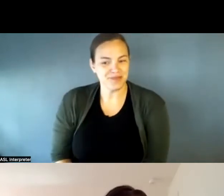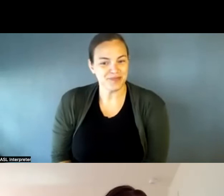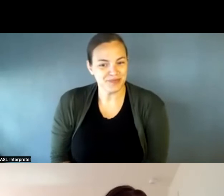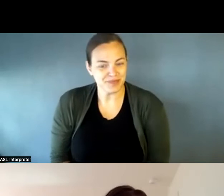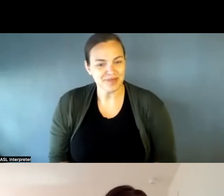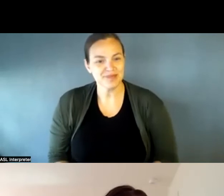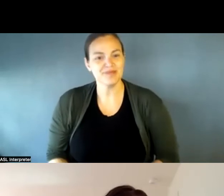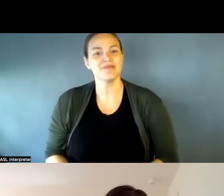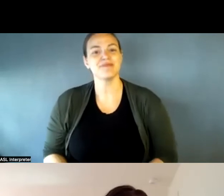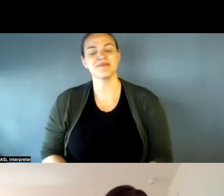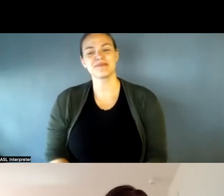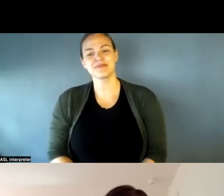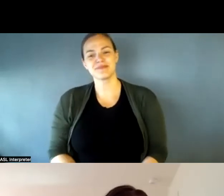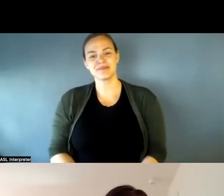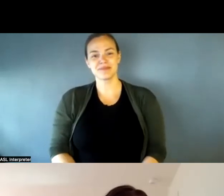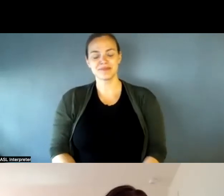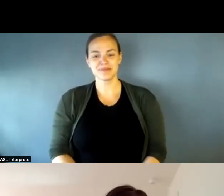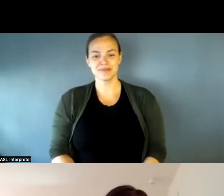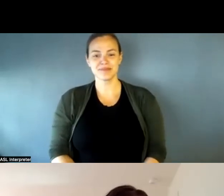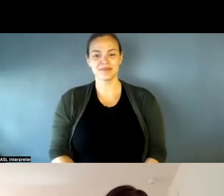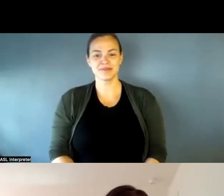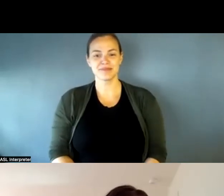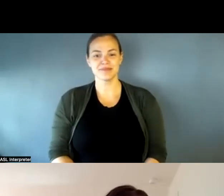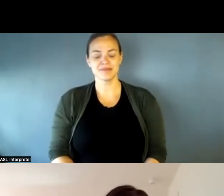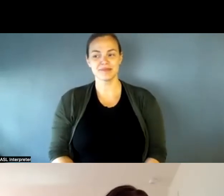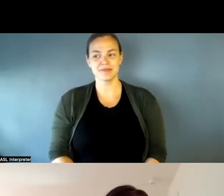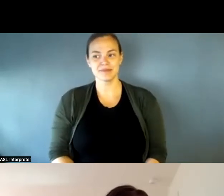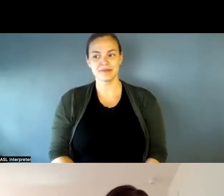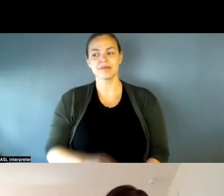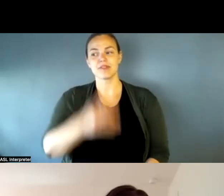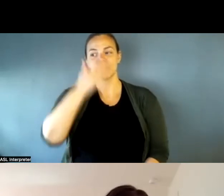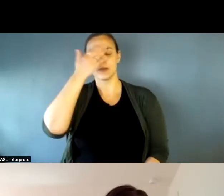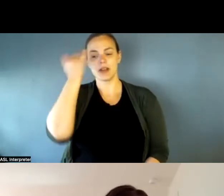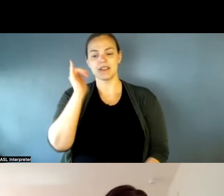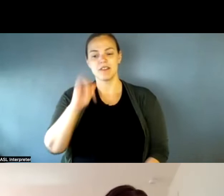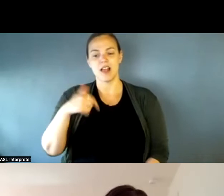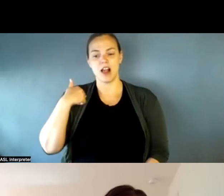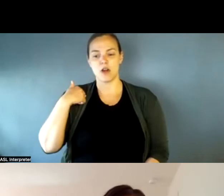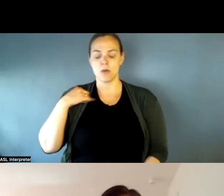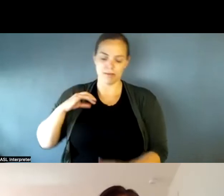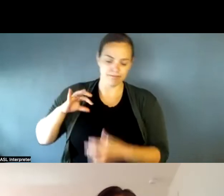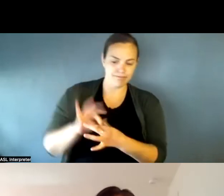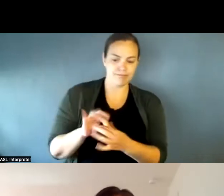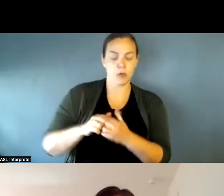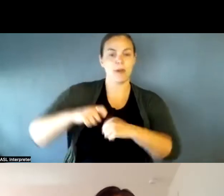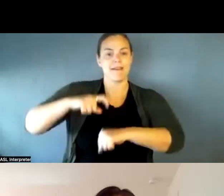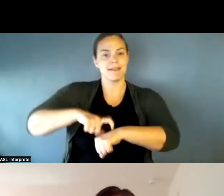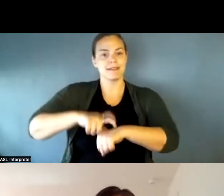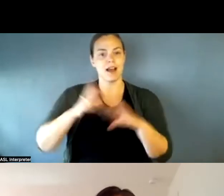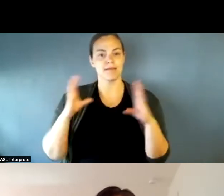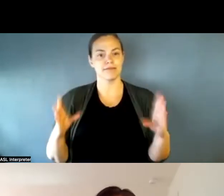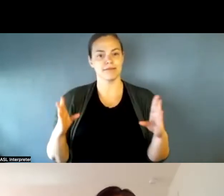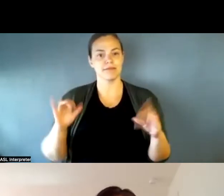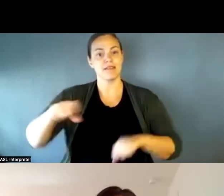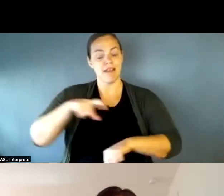for that, we're tied into time. And so at that point, when the artist snapped that picture